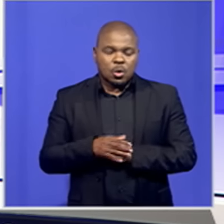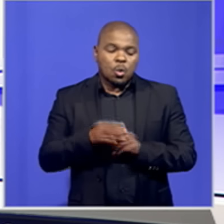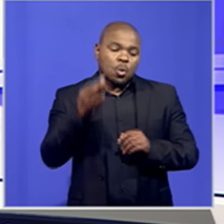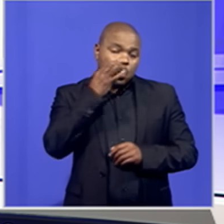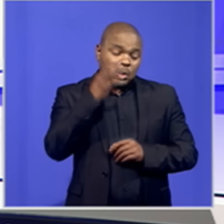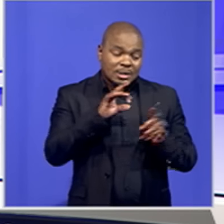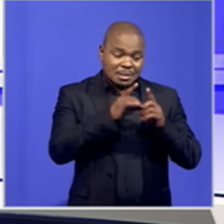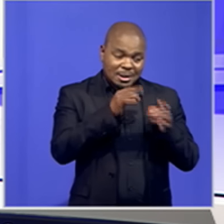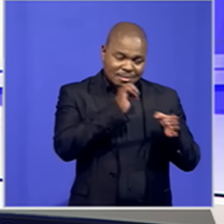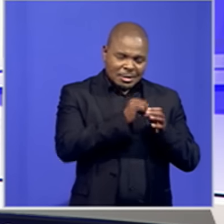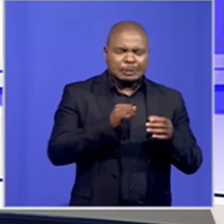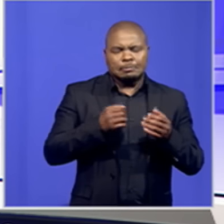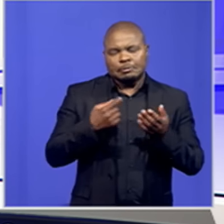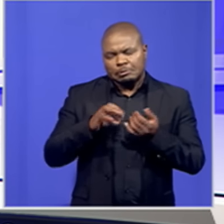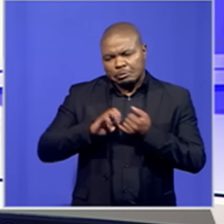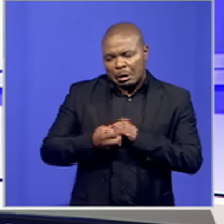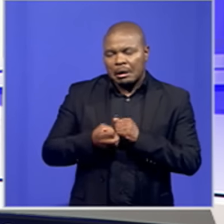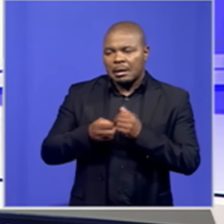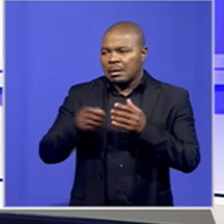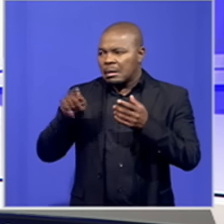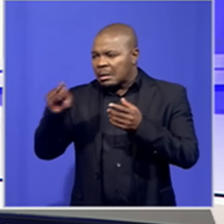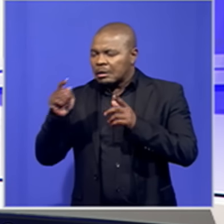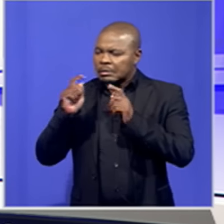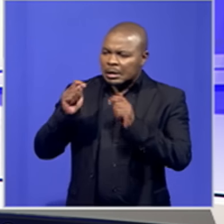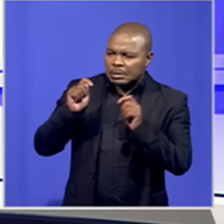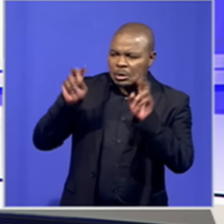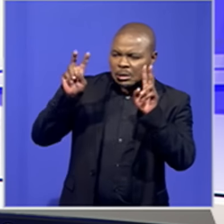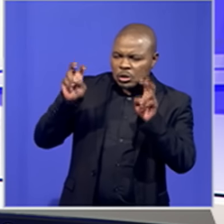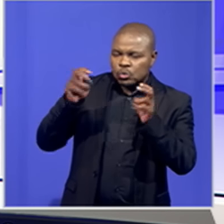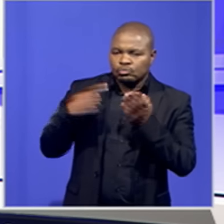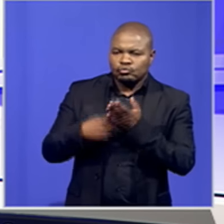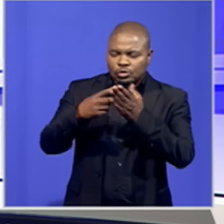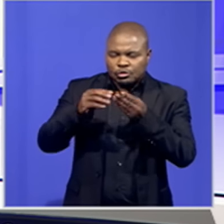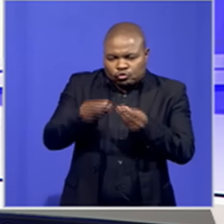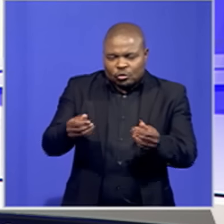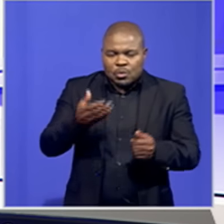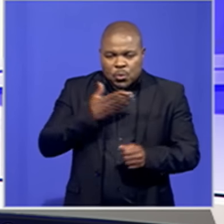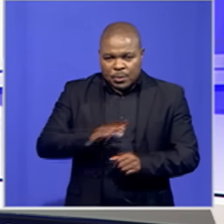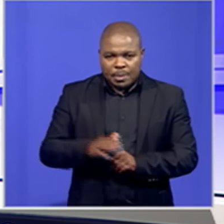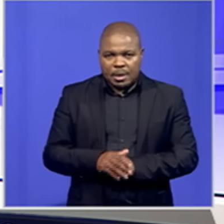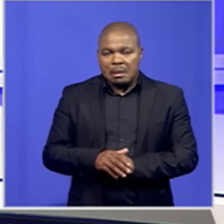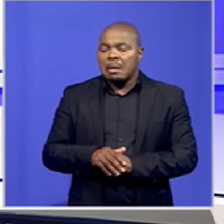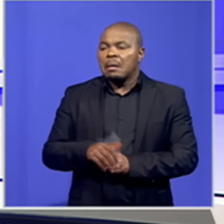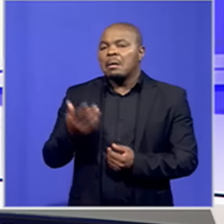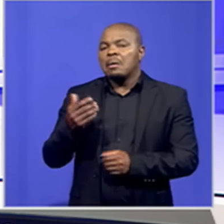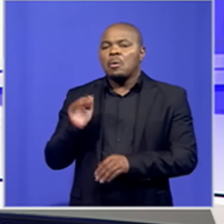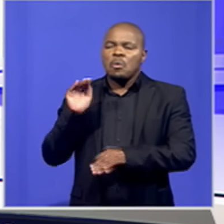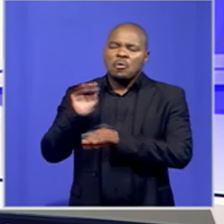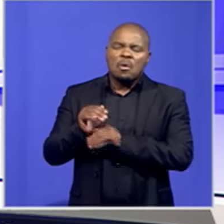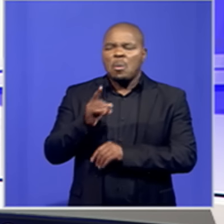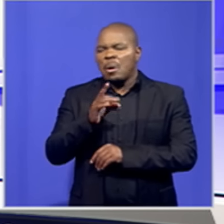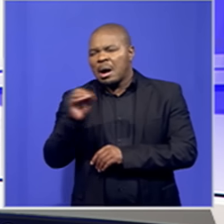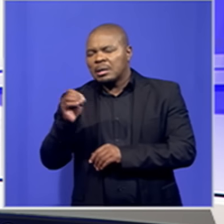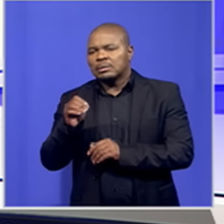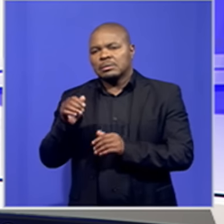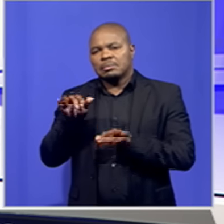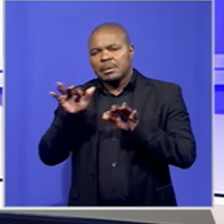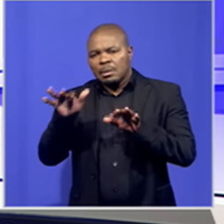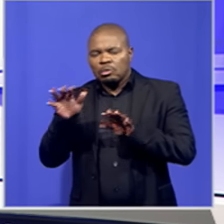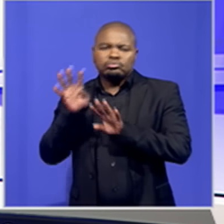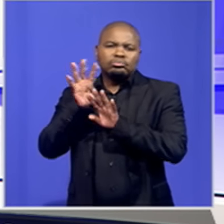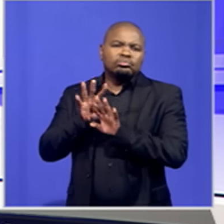rarabolla merero e saletseng kwa morago ya dipalangwa tse di rwalang barutwana. Bakgweetsi ba le makgolo a balwa ba ne ba gwantetse